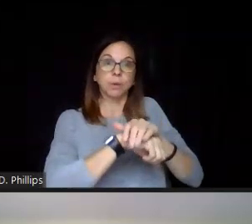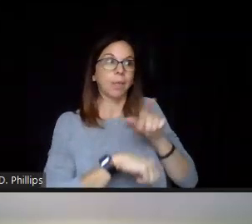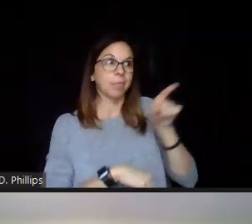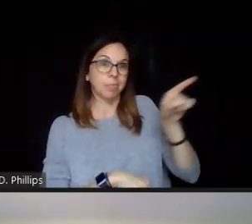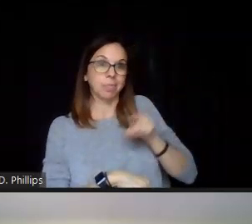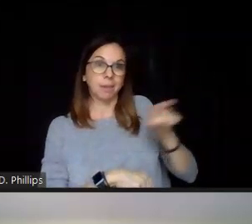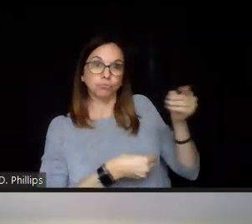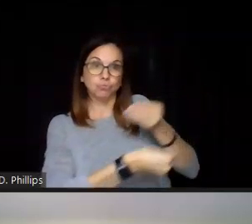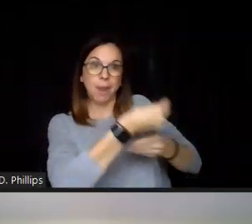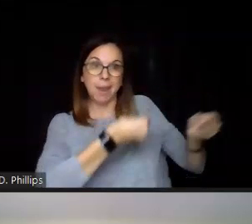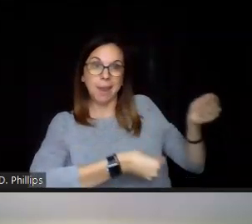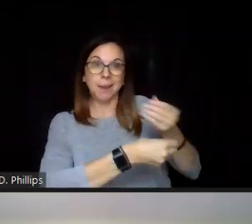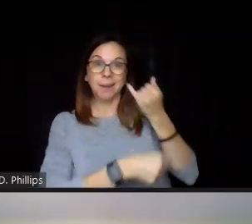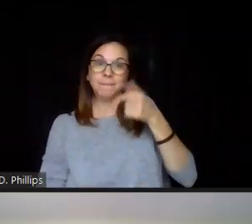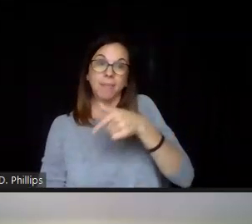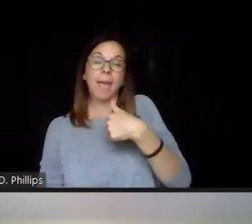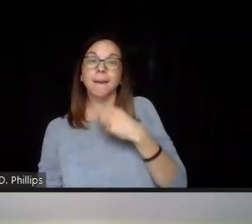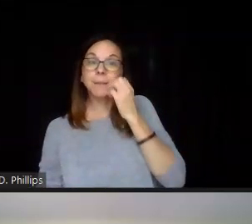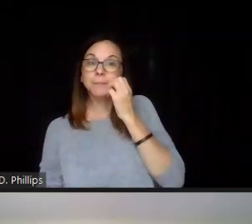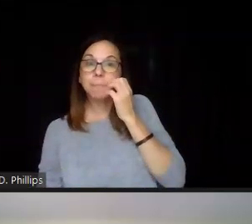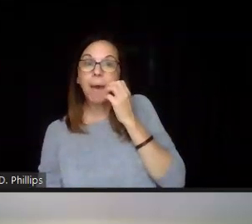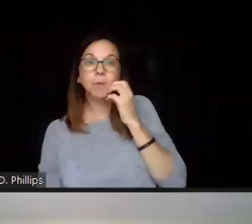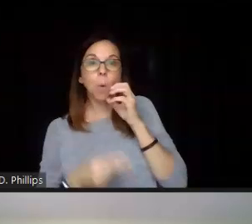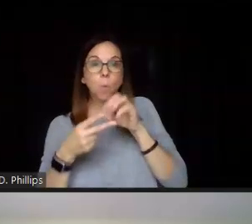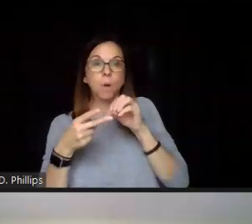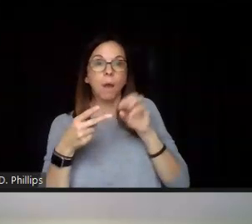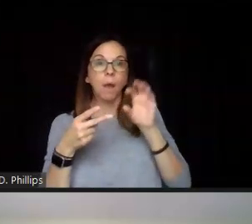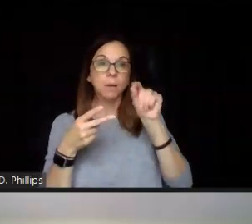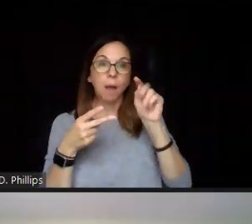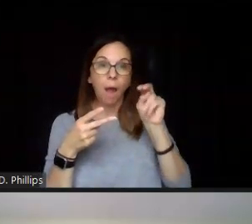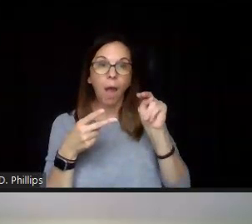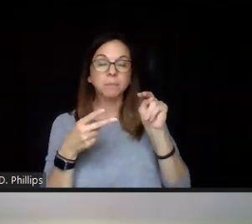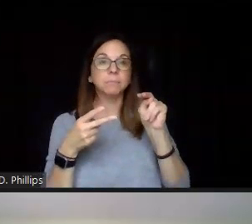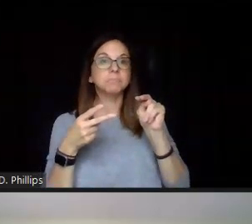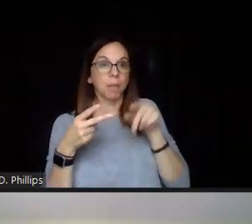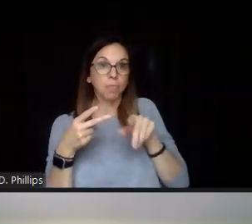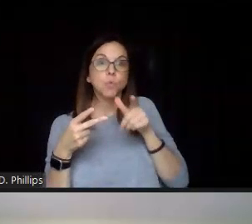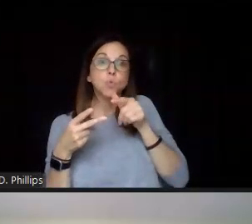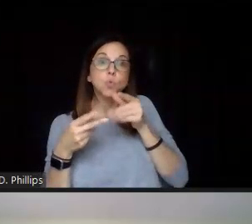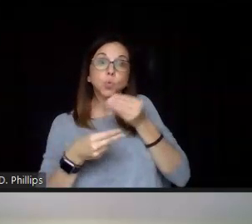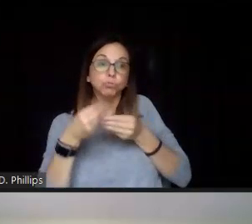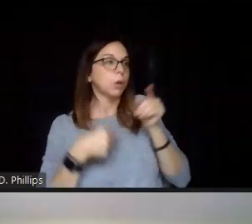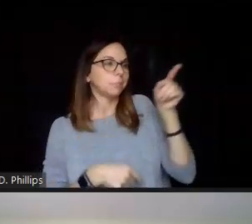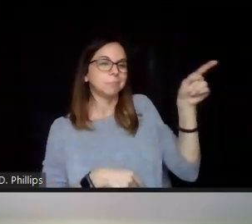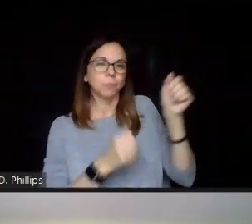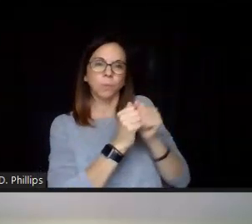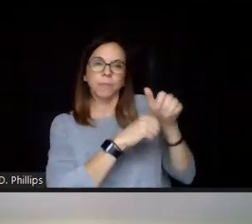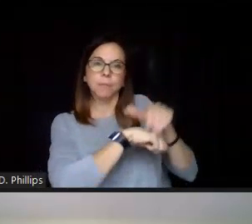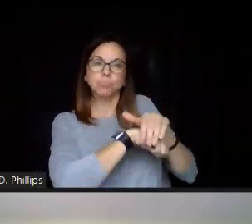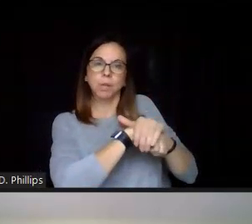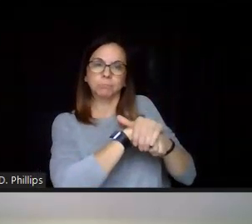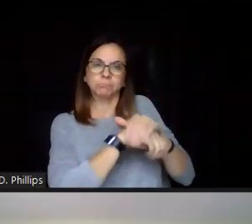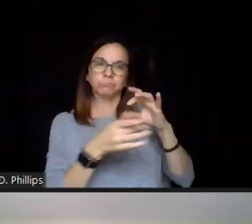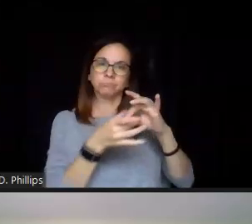partners, right? If they're raising tobacco and cotton, their main customer is going to be Great Britain. And